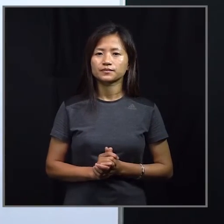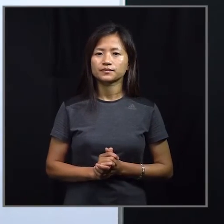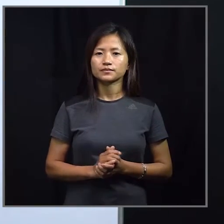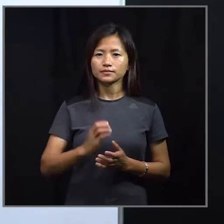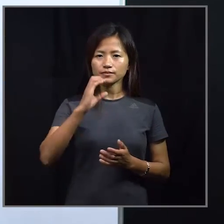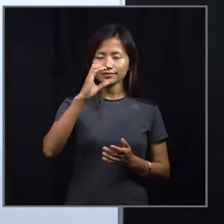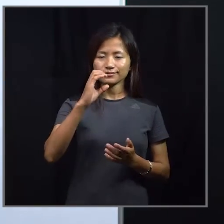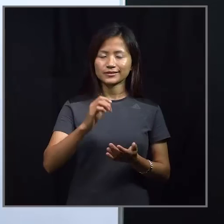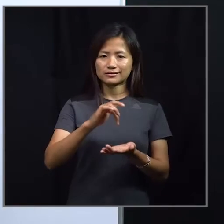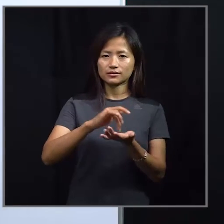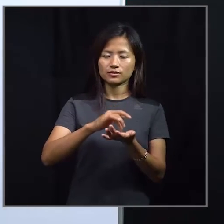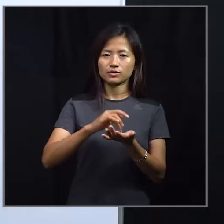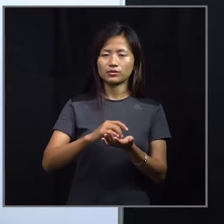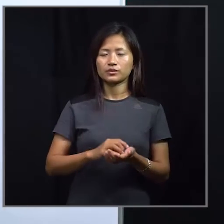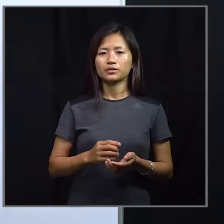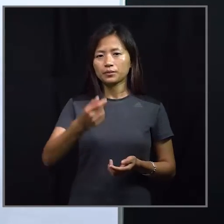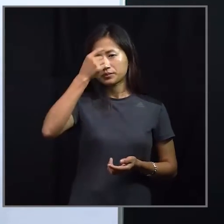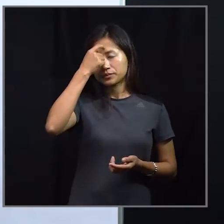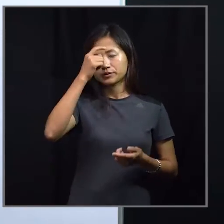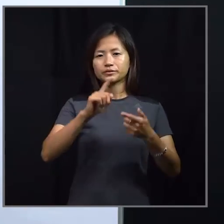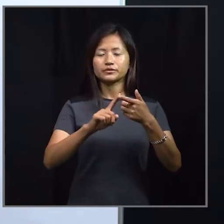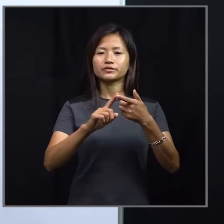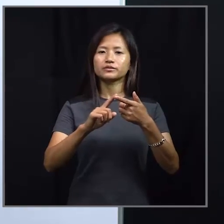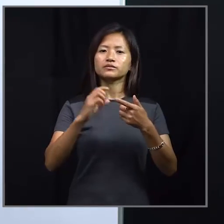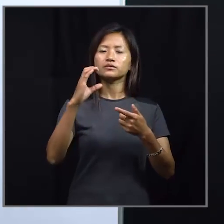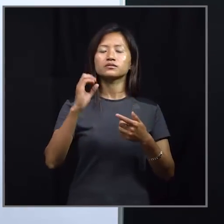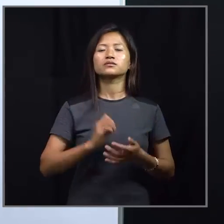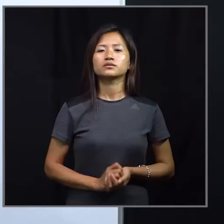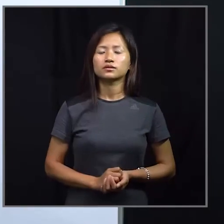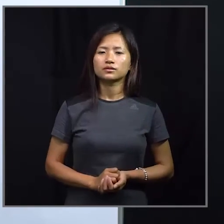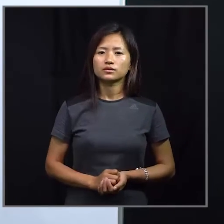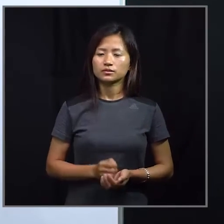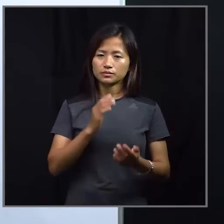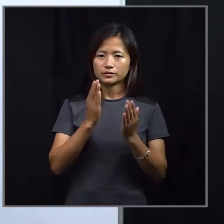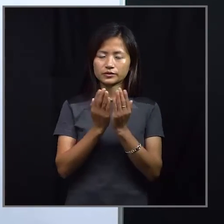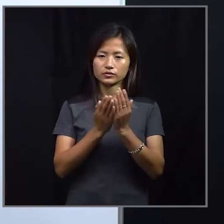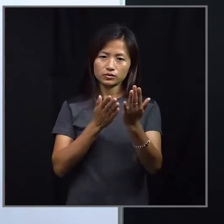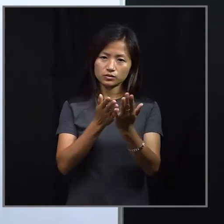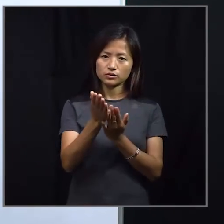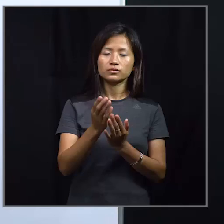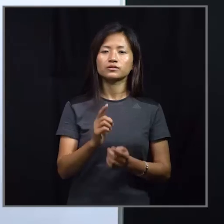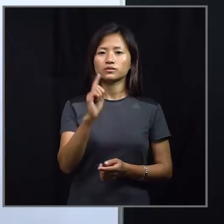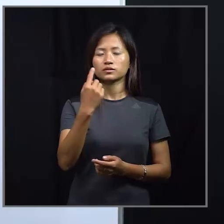central problems of an economy. It's very easy. If you have your textbook, you please go through once before